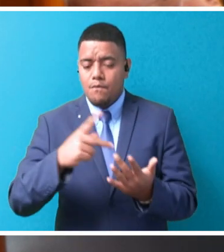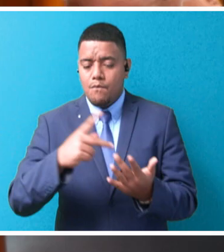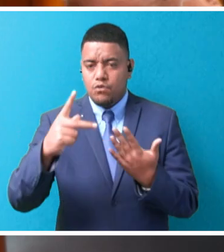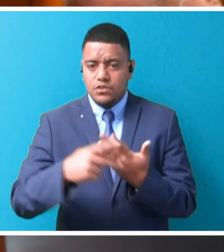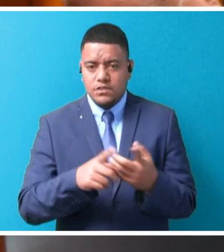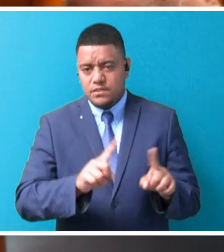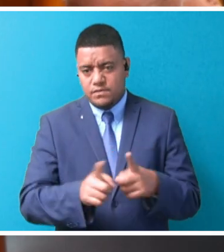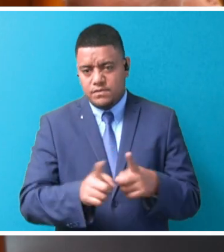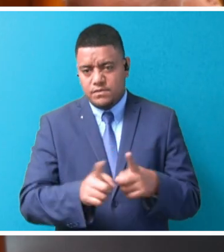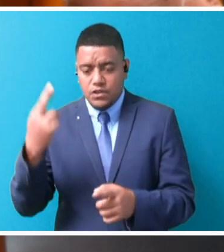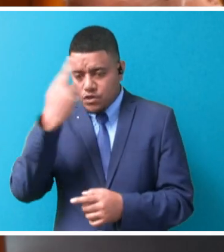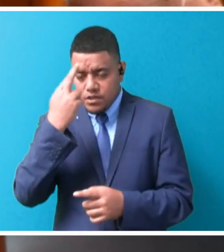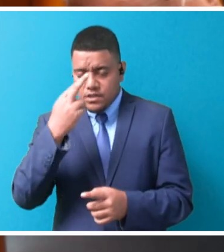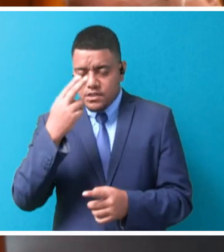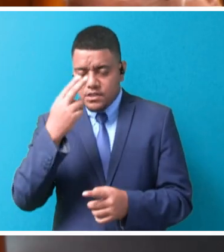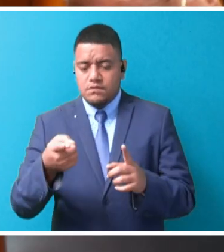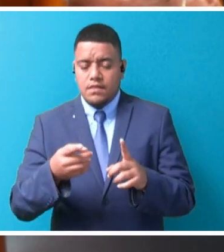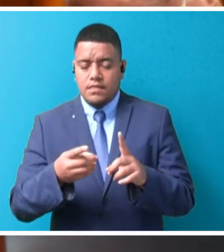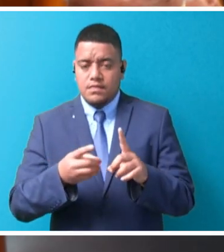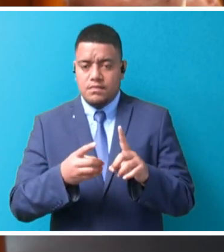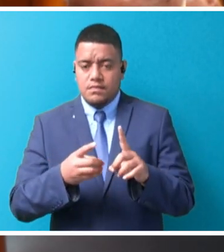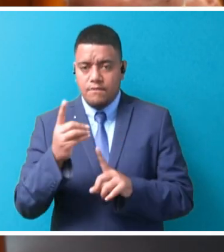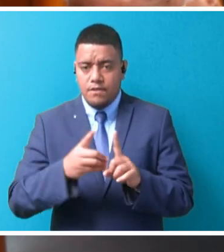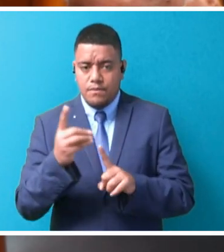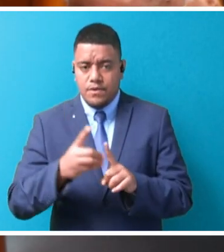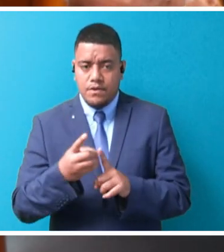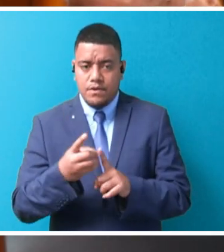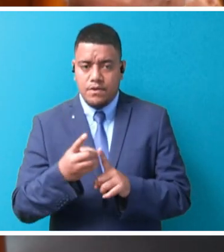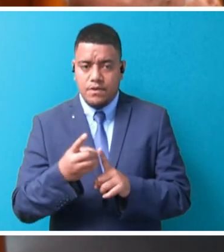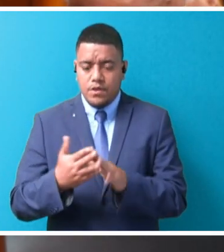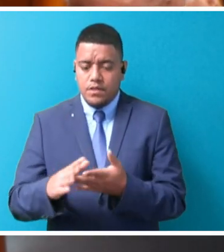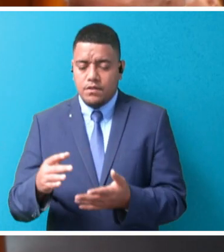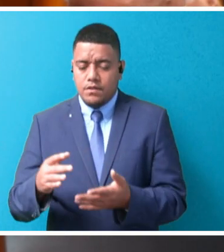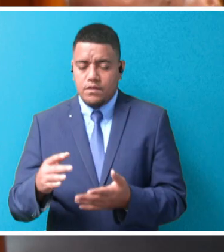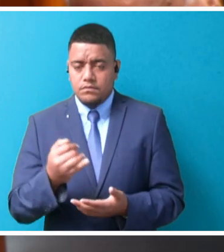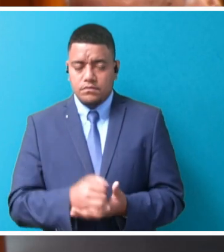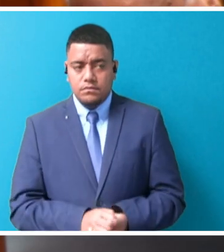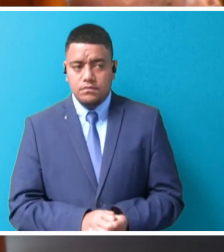on risk-informed development. Planned relocation of community falls within our ambit.